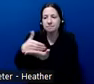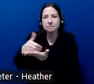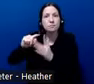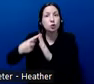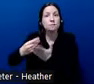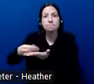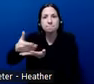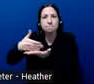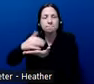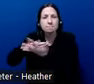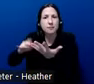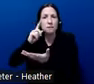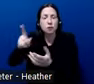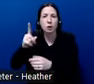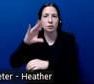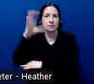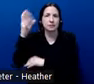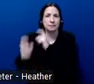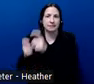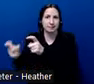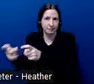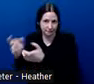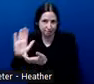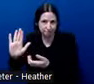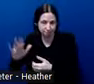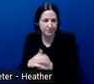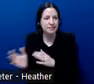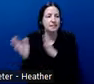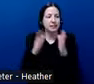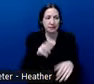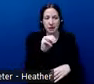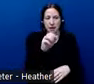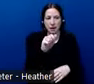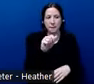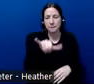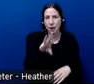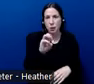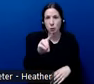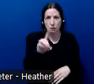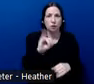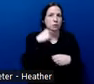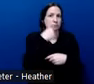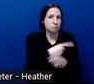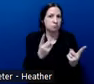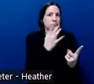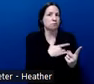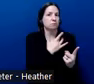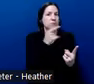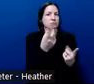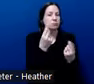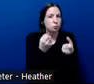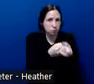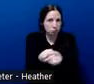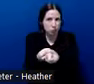end of August, Maywood Community School was the site of a provincial announcement to support school communities. The BC government's new Student